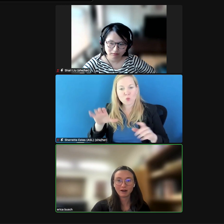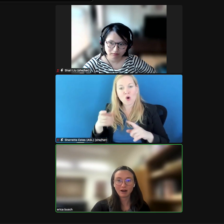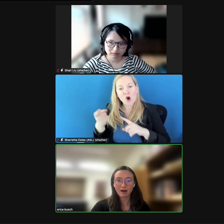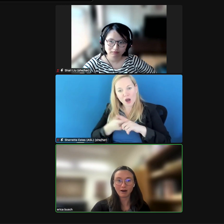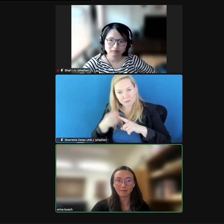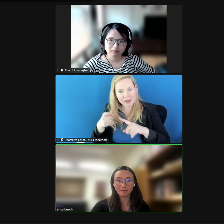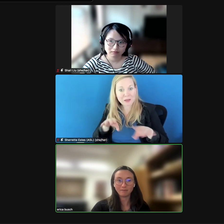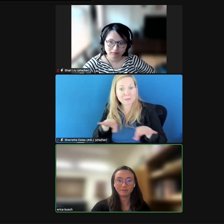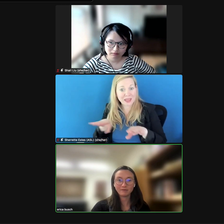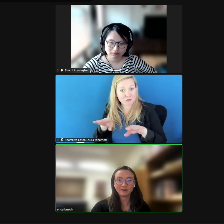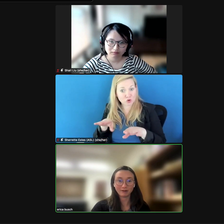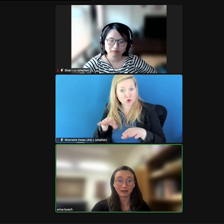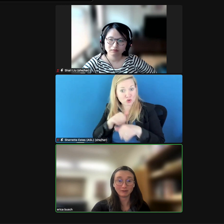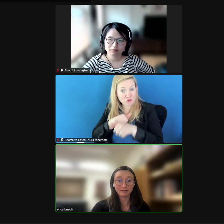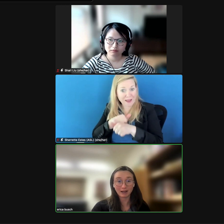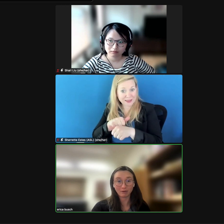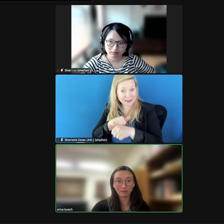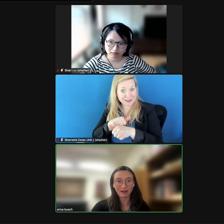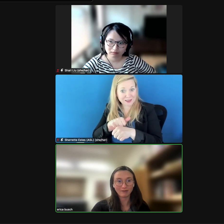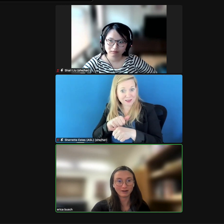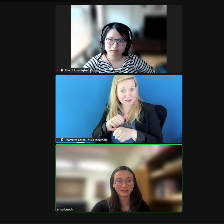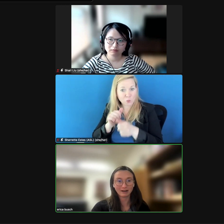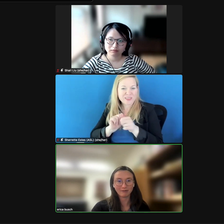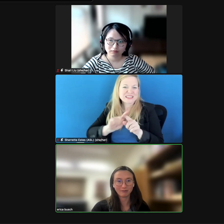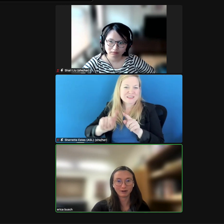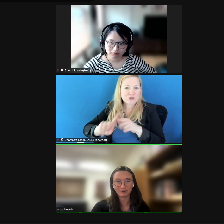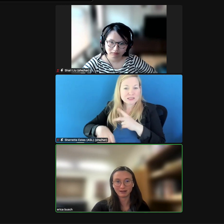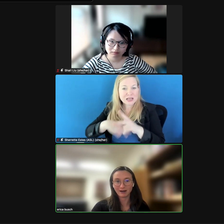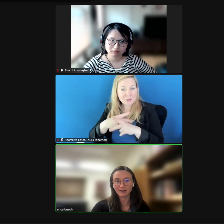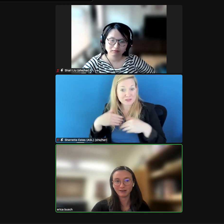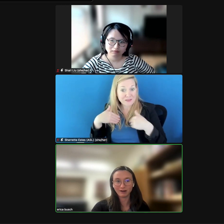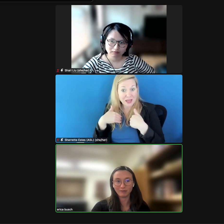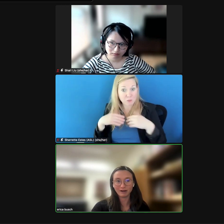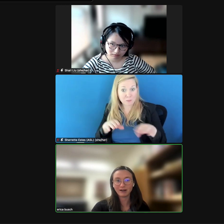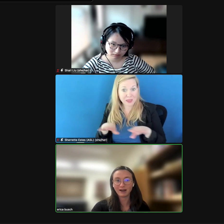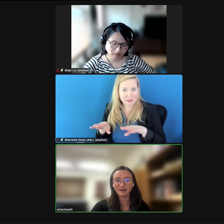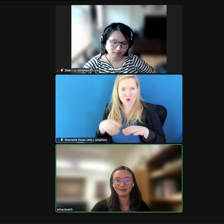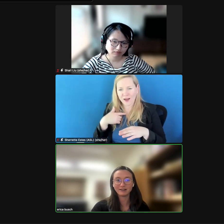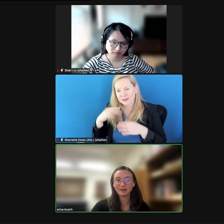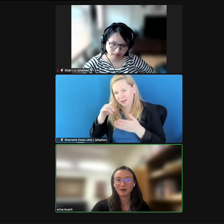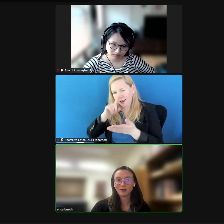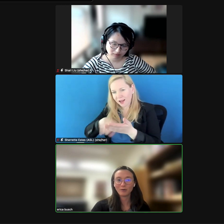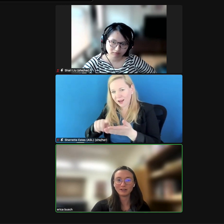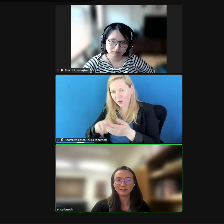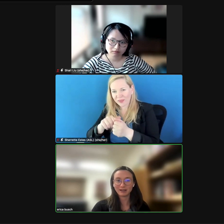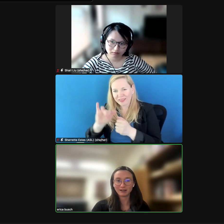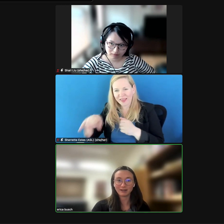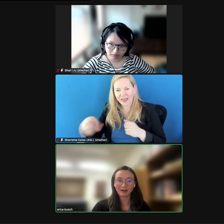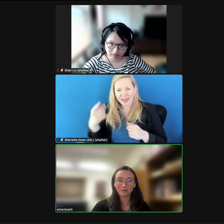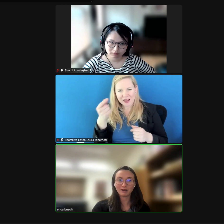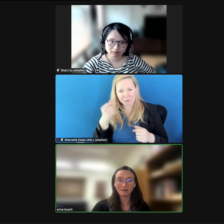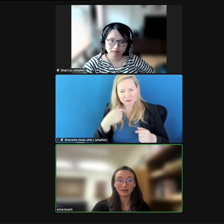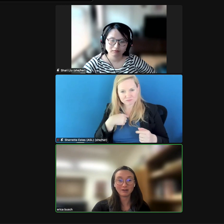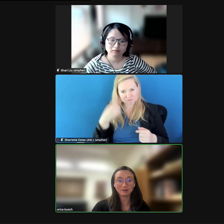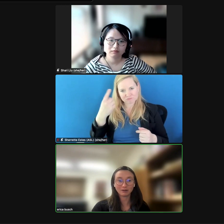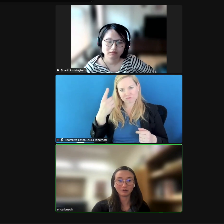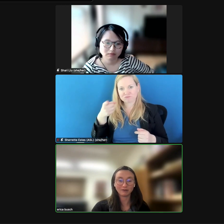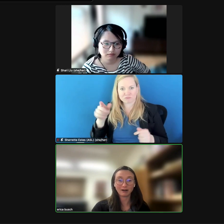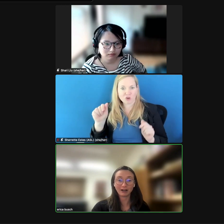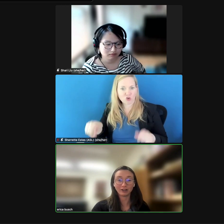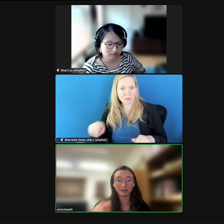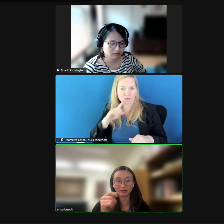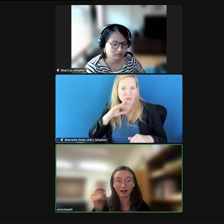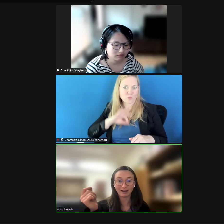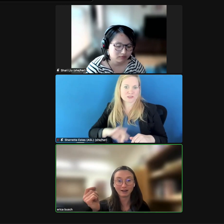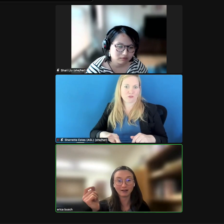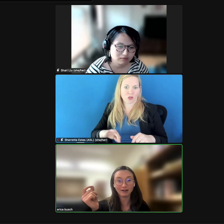of different types of animal behaviors. I've worked with that a little bit and was thinking that that could be a really useful tool